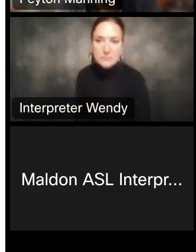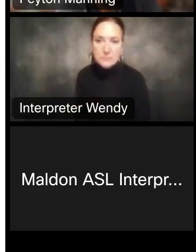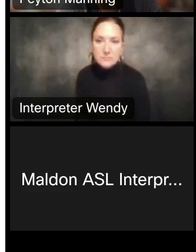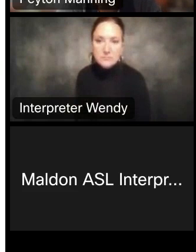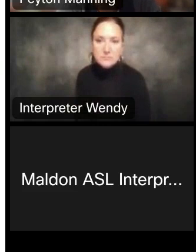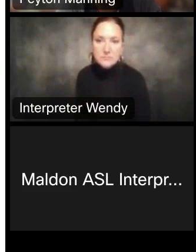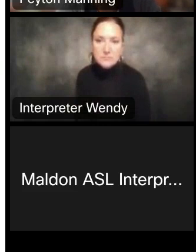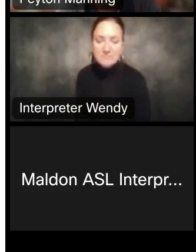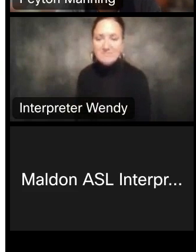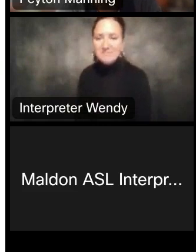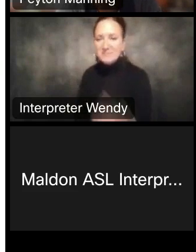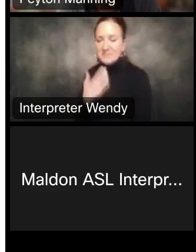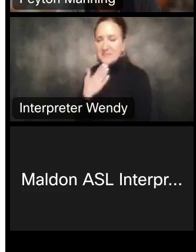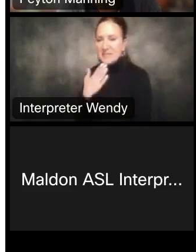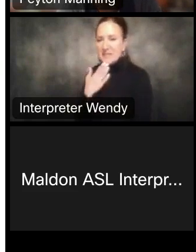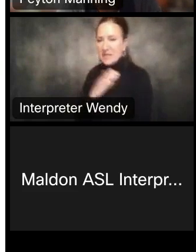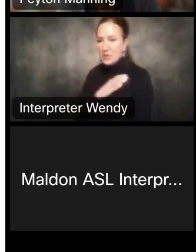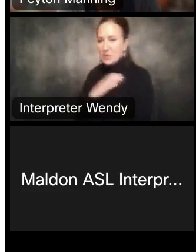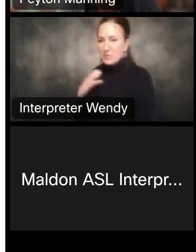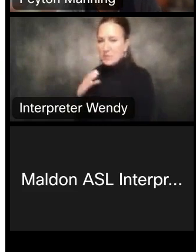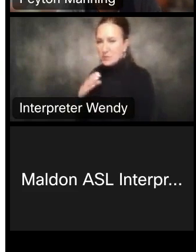Thank you, Commissioner Henchman.